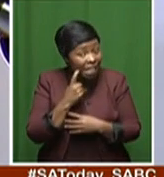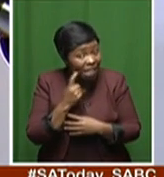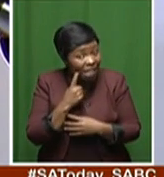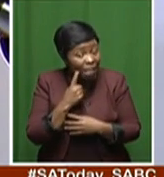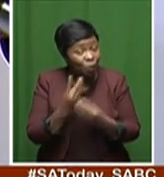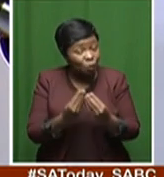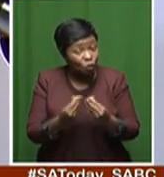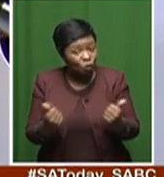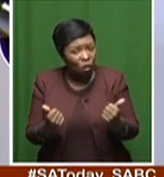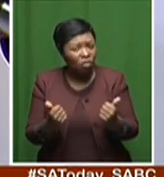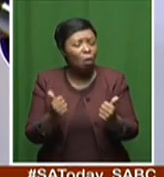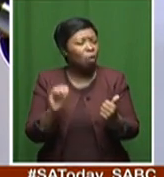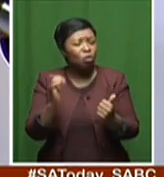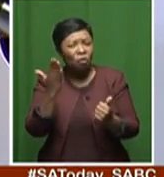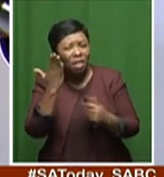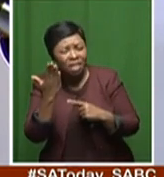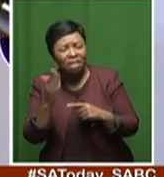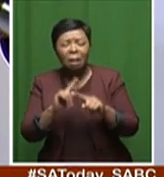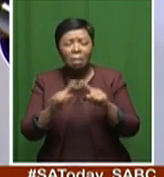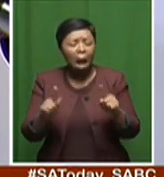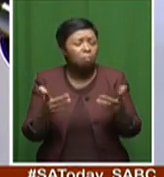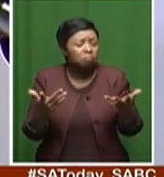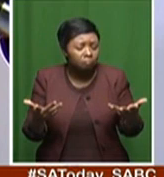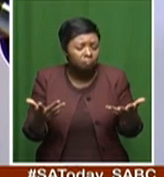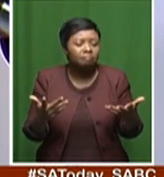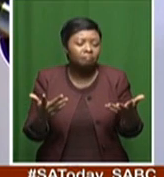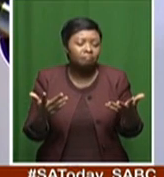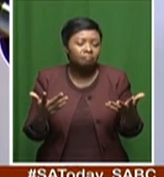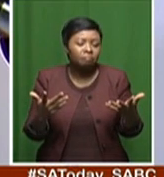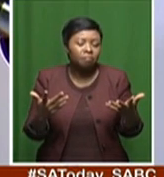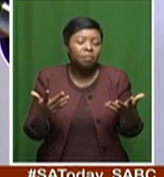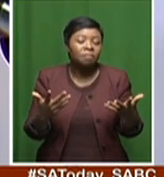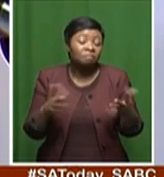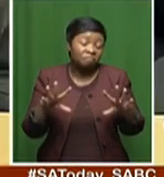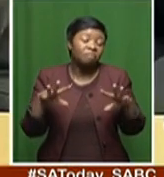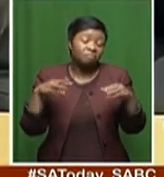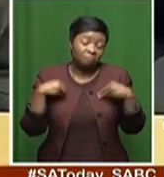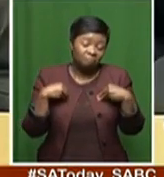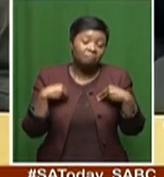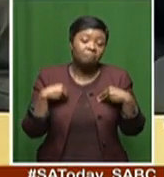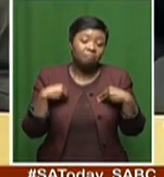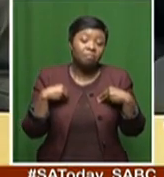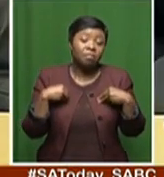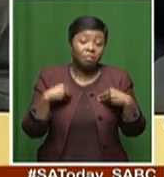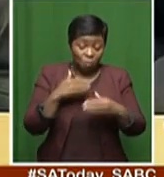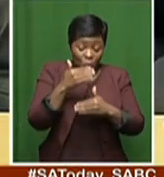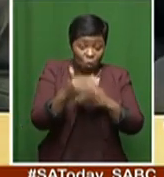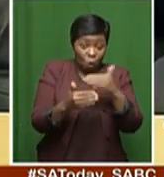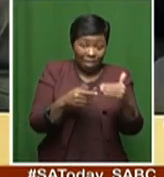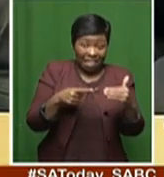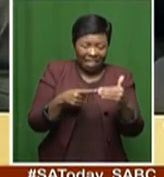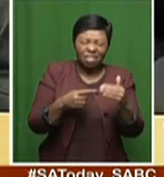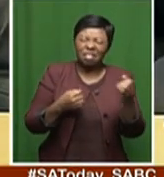but nevertheless concluded that it was a process that they should support.